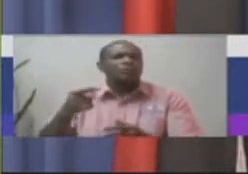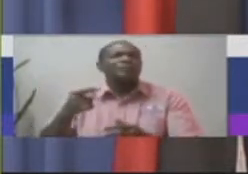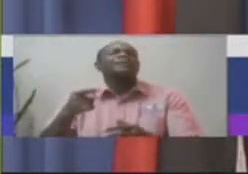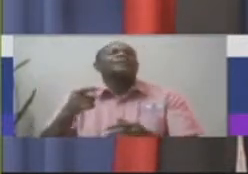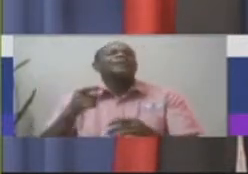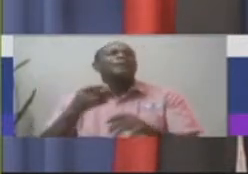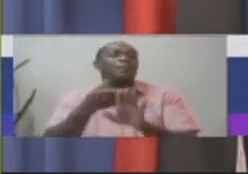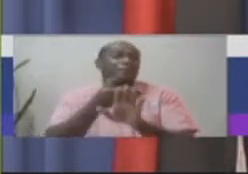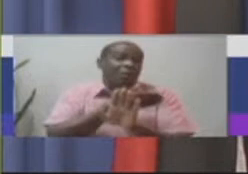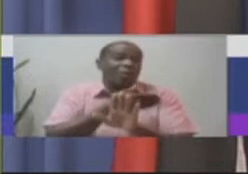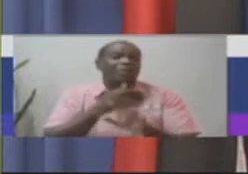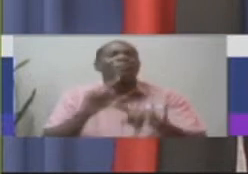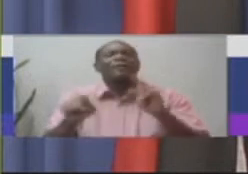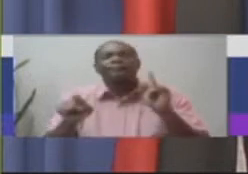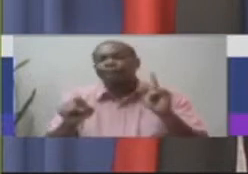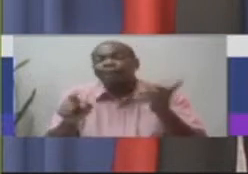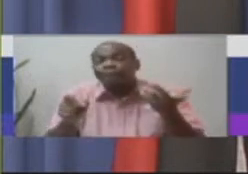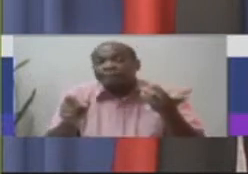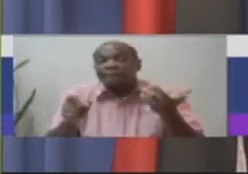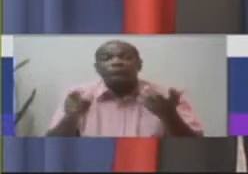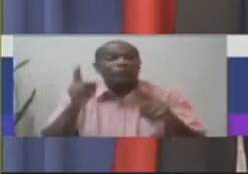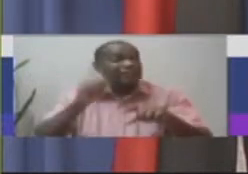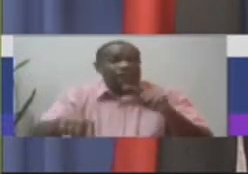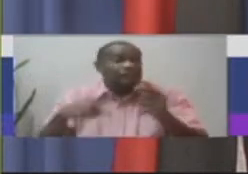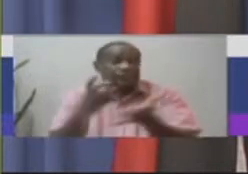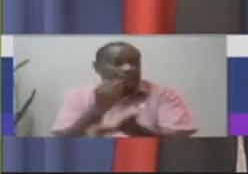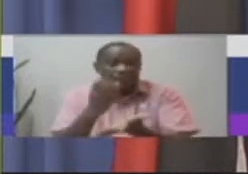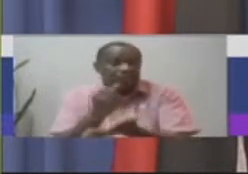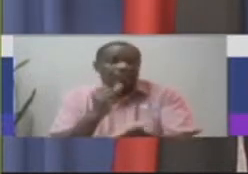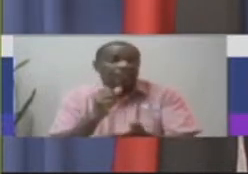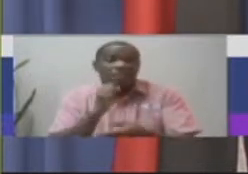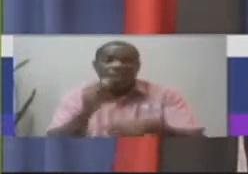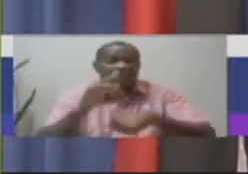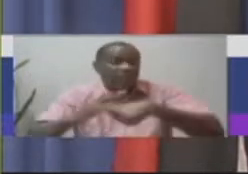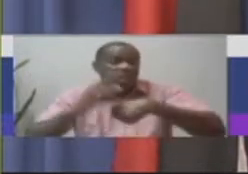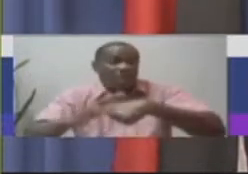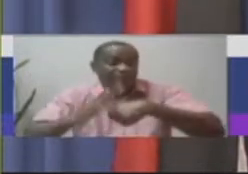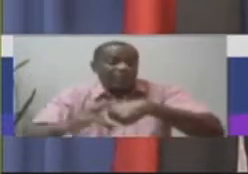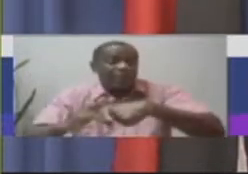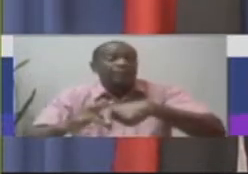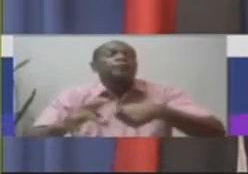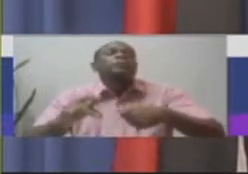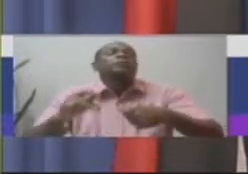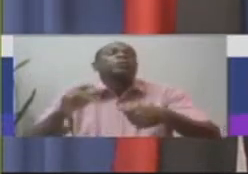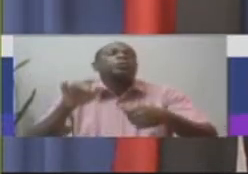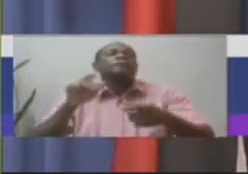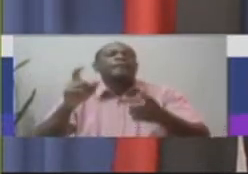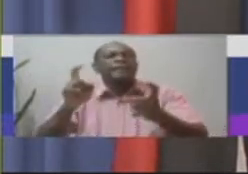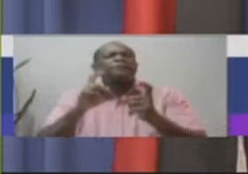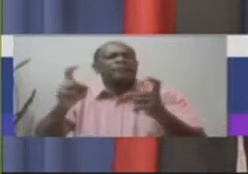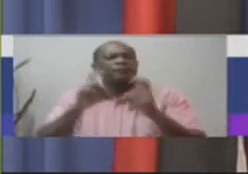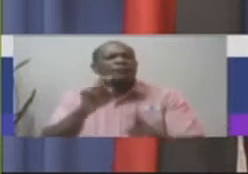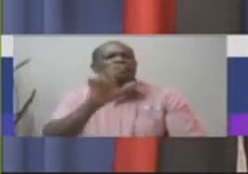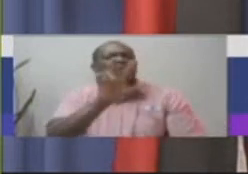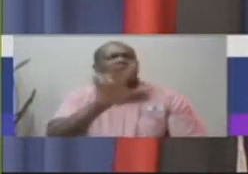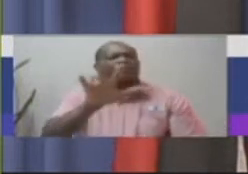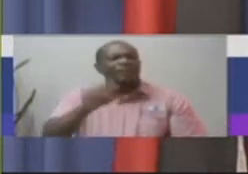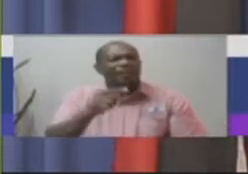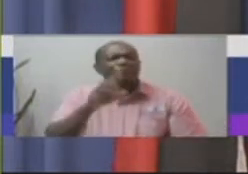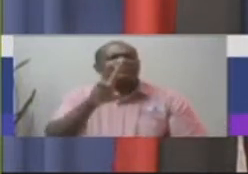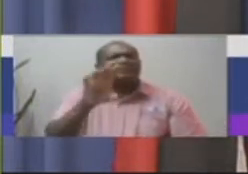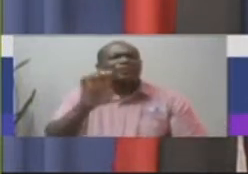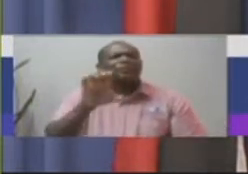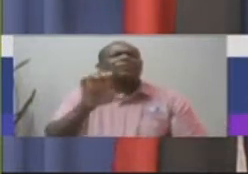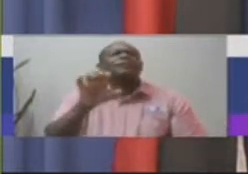unavailability and the inequity that has been going on, we've been getting it in tranches of 33,600. We got 2 of those